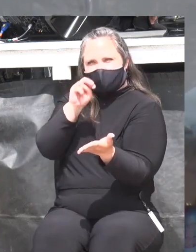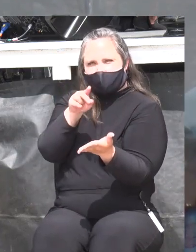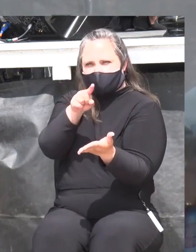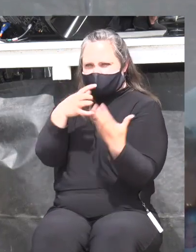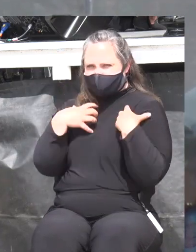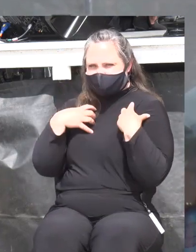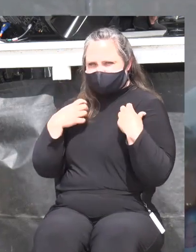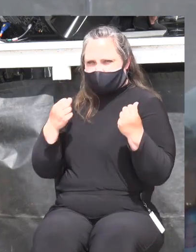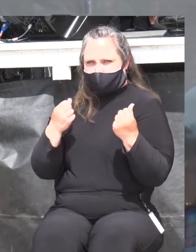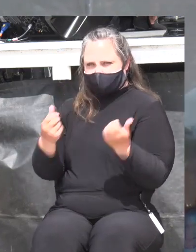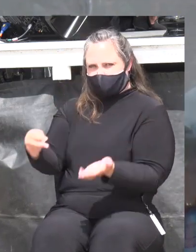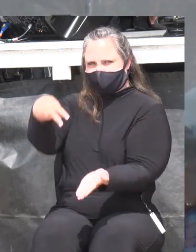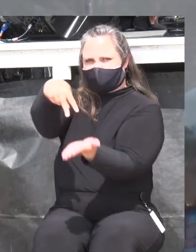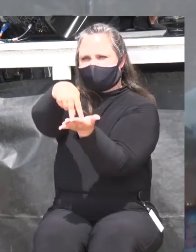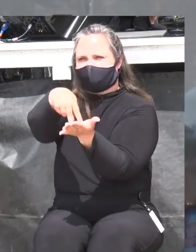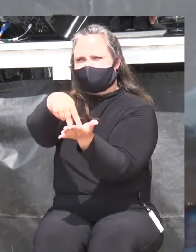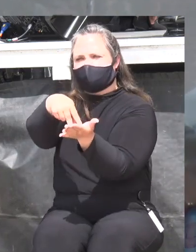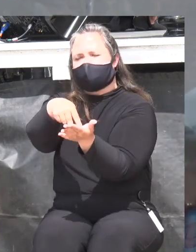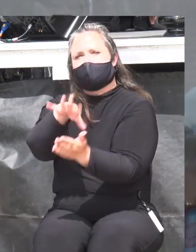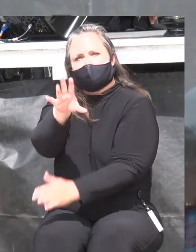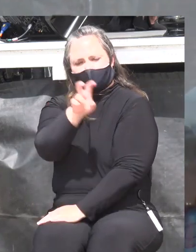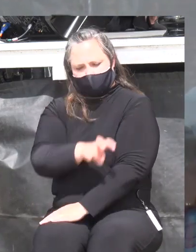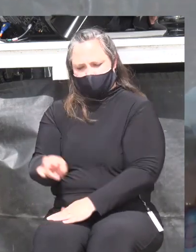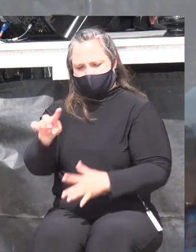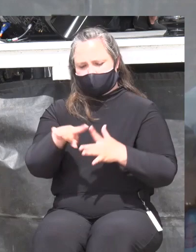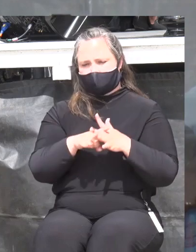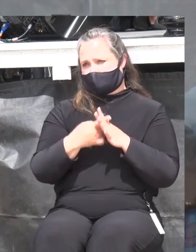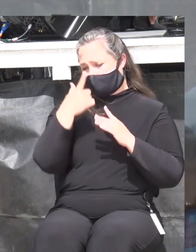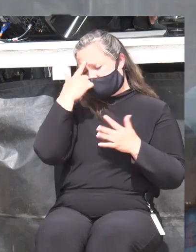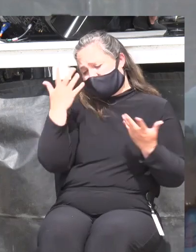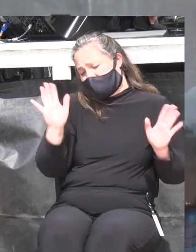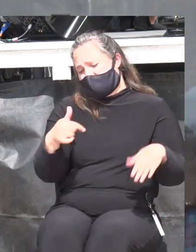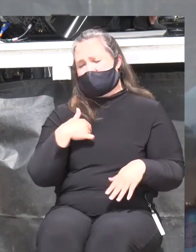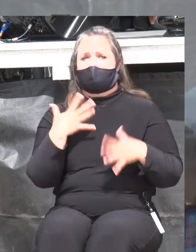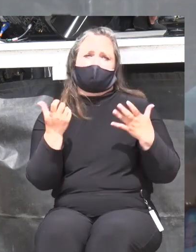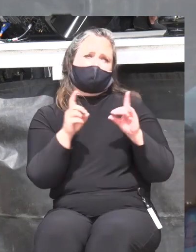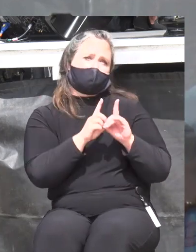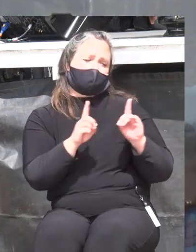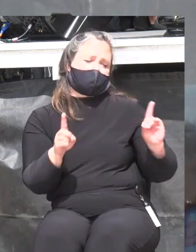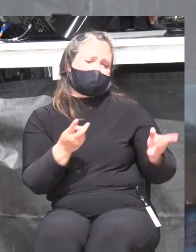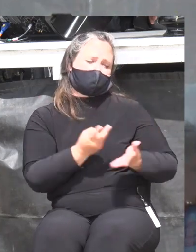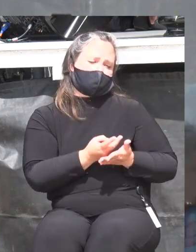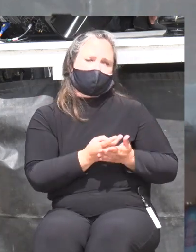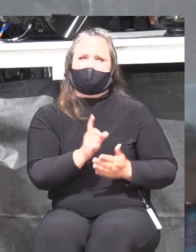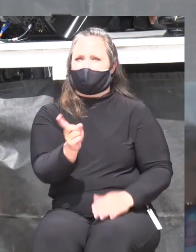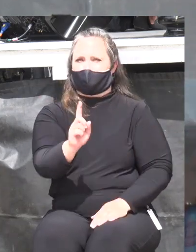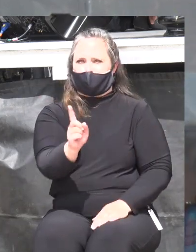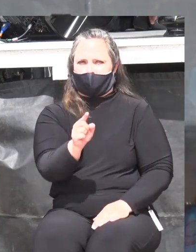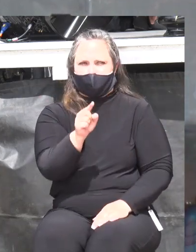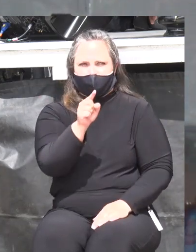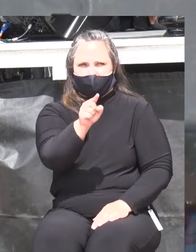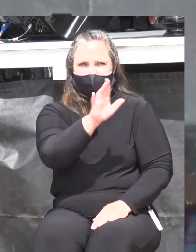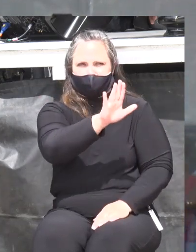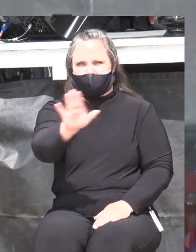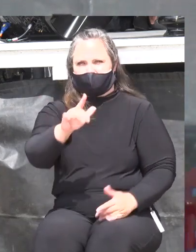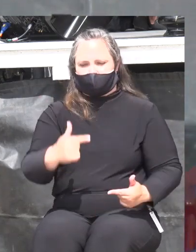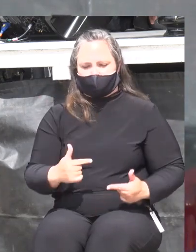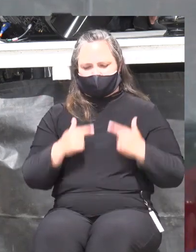this journey, it was not simply because you wanted to get your graduate degree. You wanted to change something in your